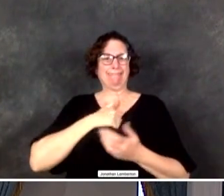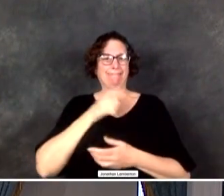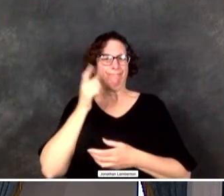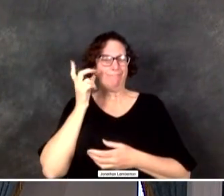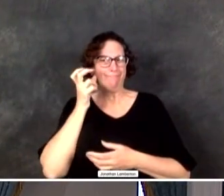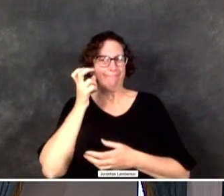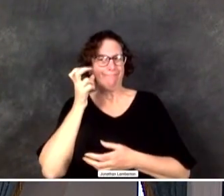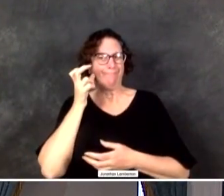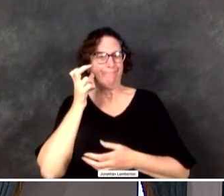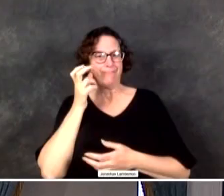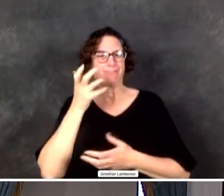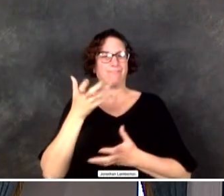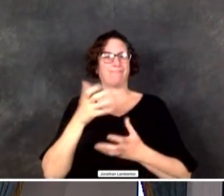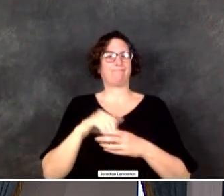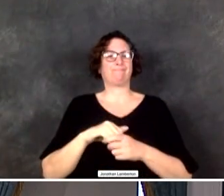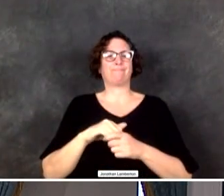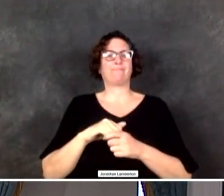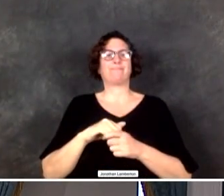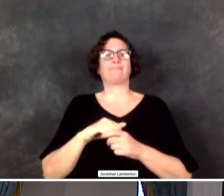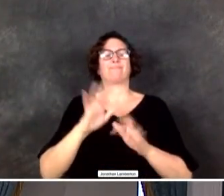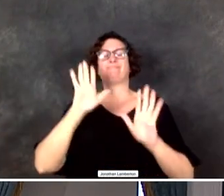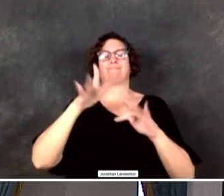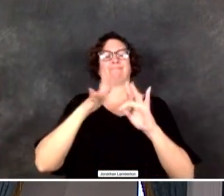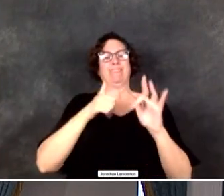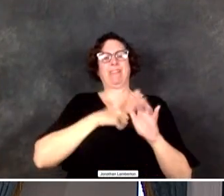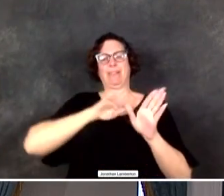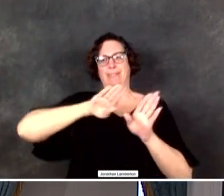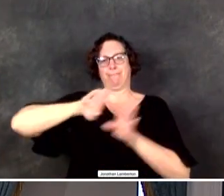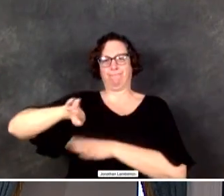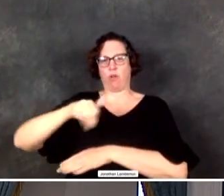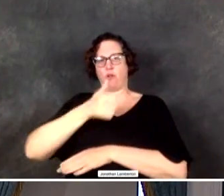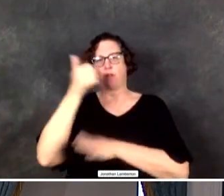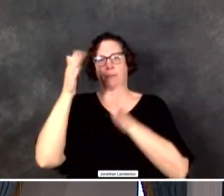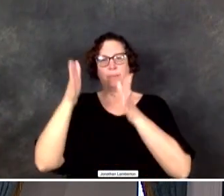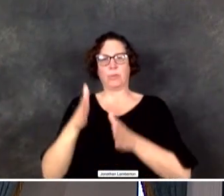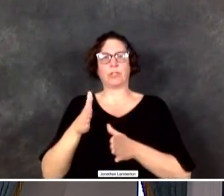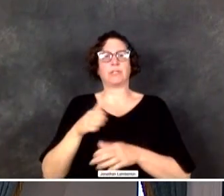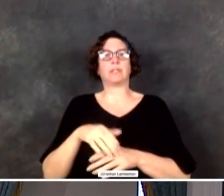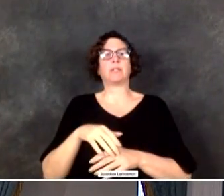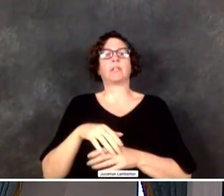Sorry, apologies. We'll circle back. Next, we have Yoav from the city.